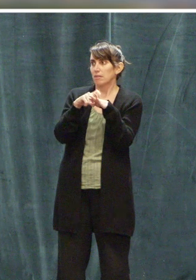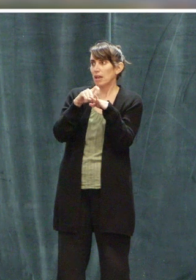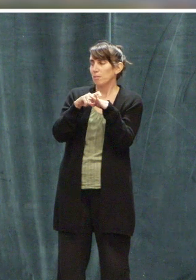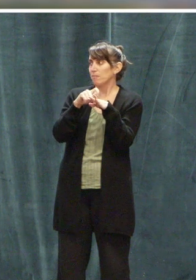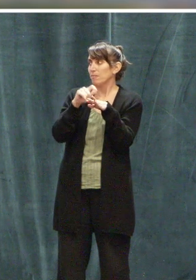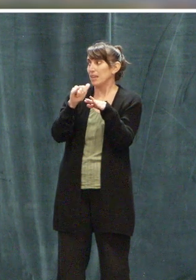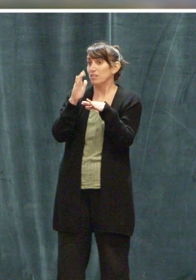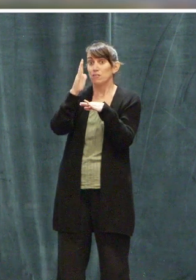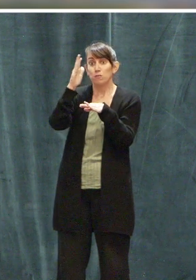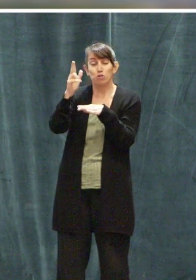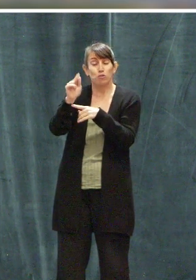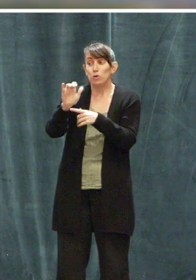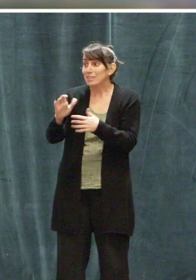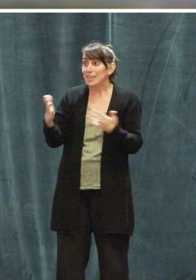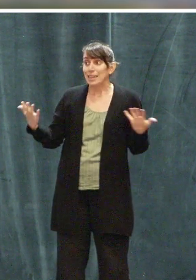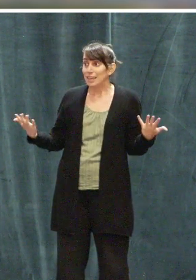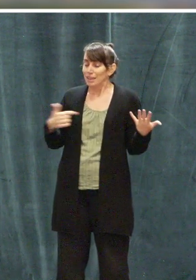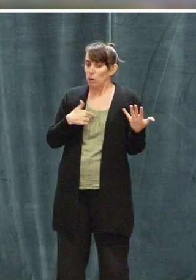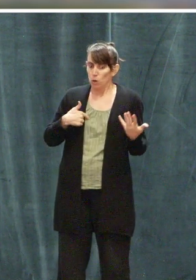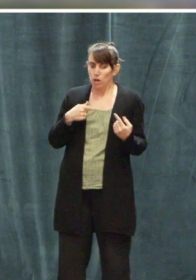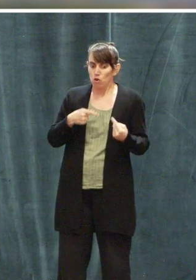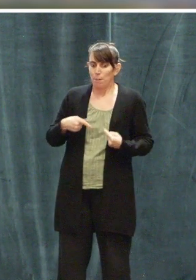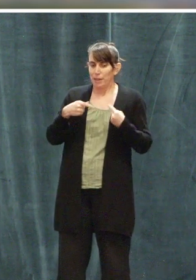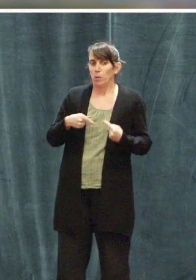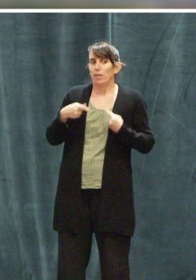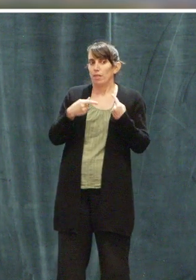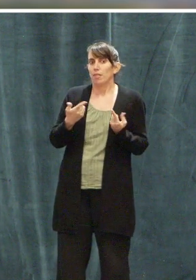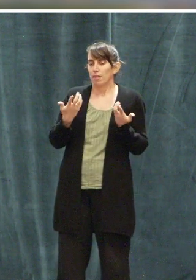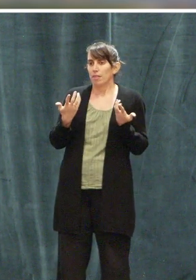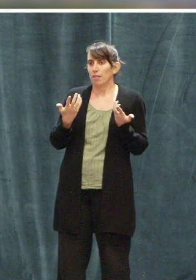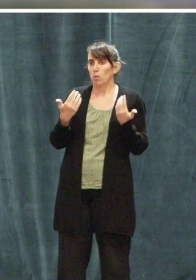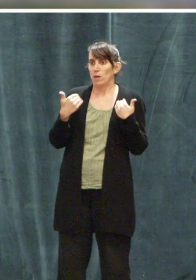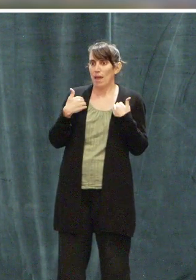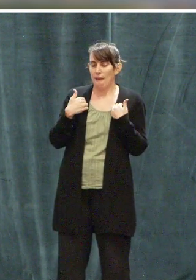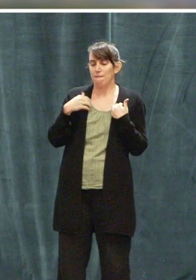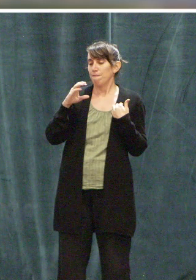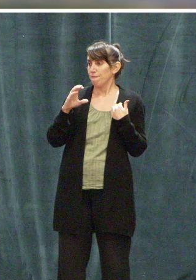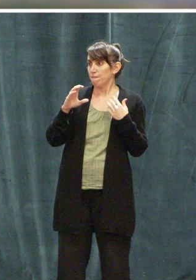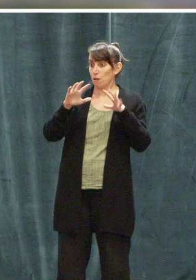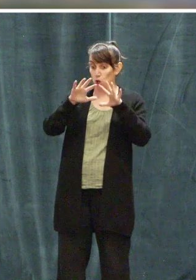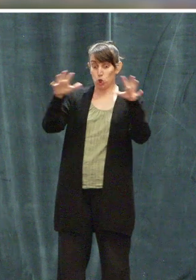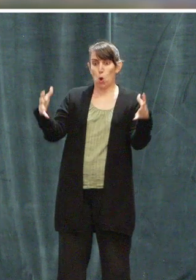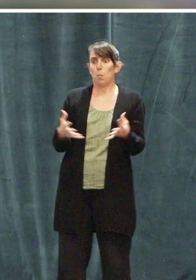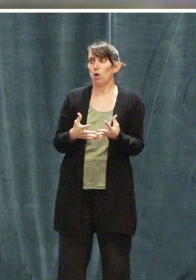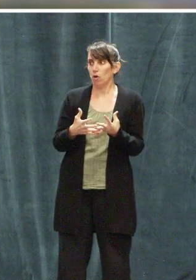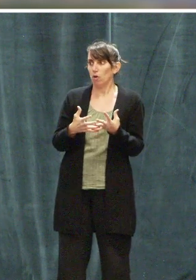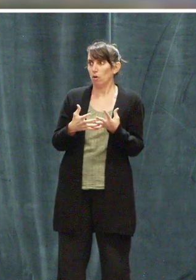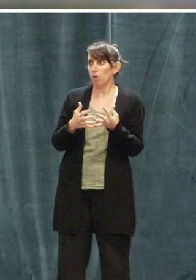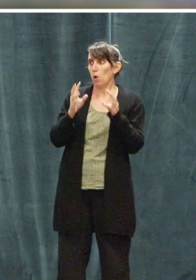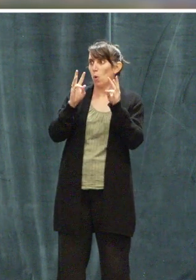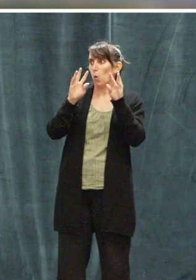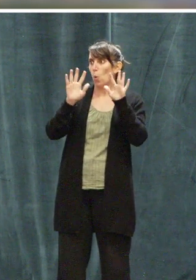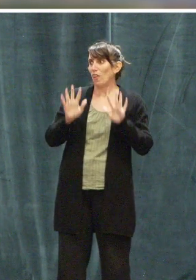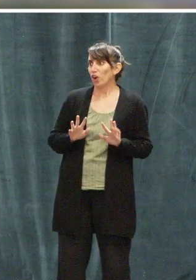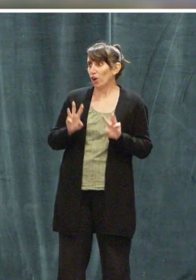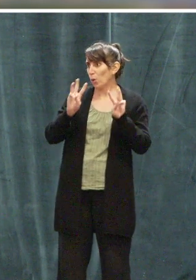future of New York City that we're grappling with, right? That we have very real realities around climate change that we're trying to grapple with as responsibly as we can. And